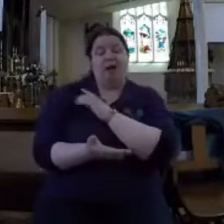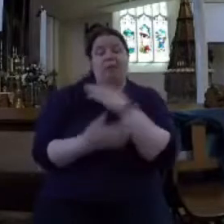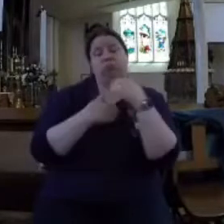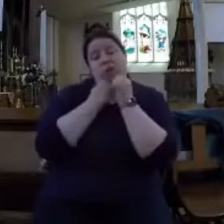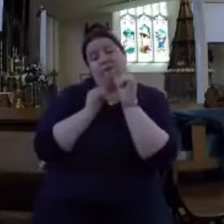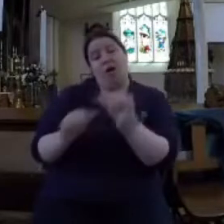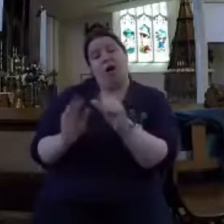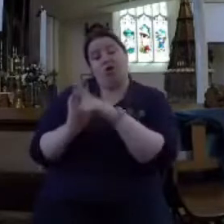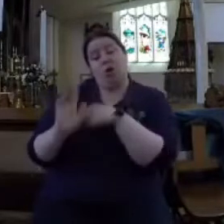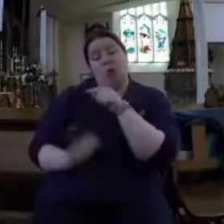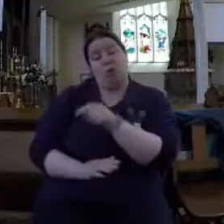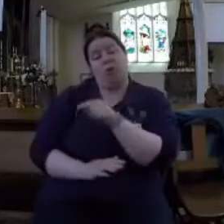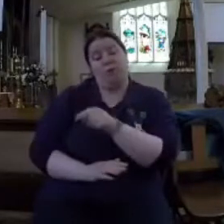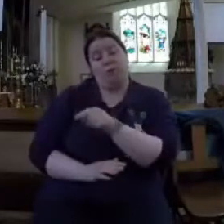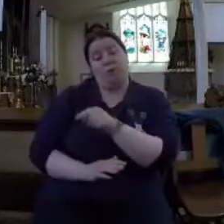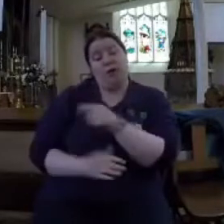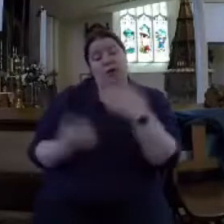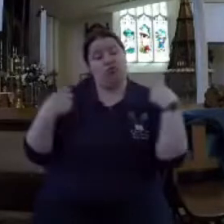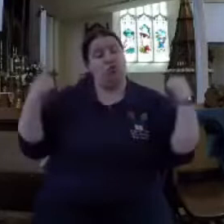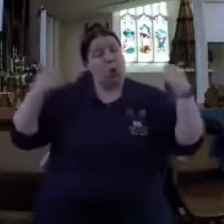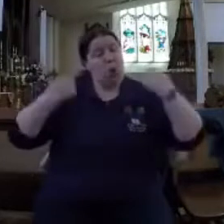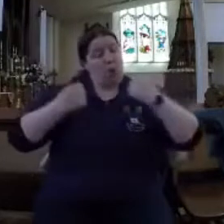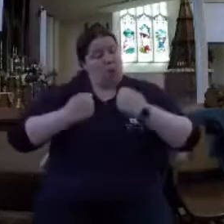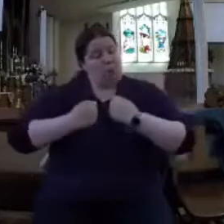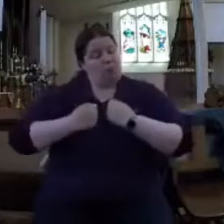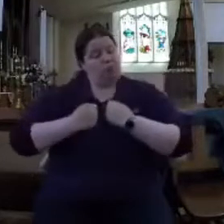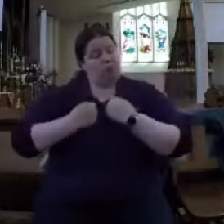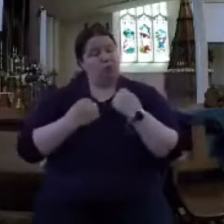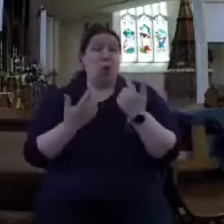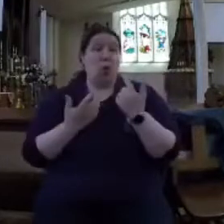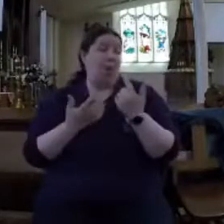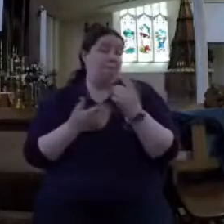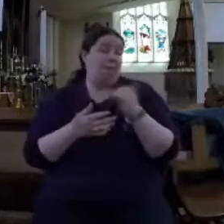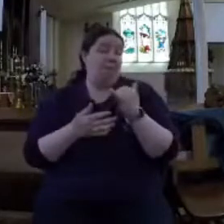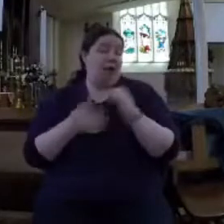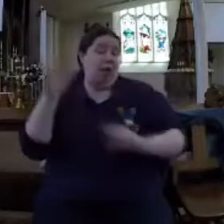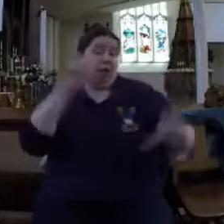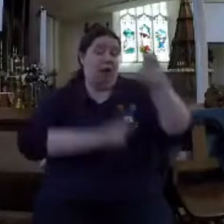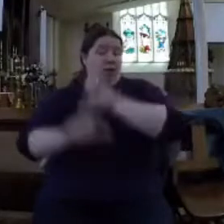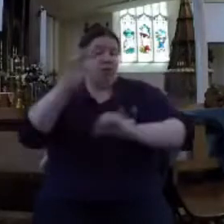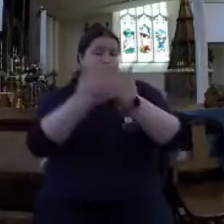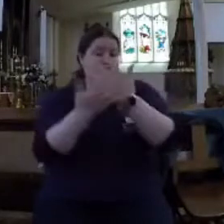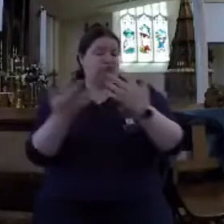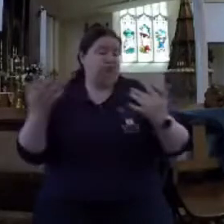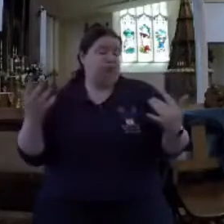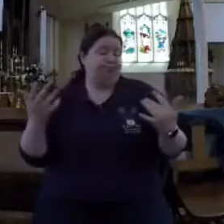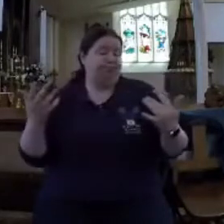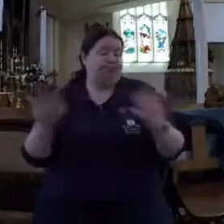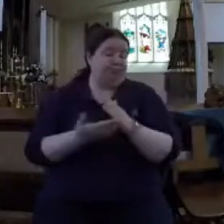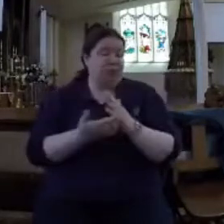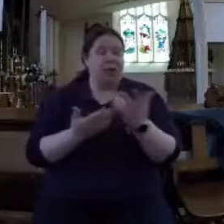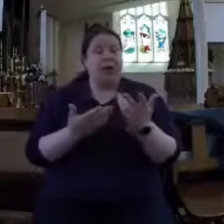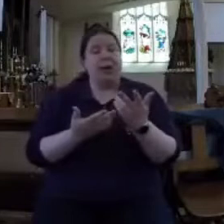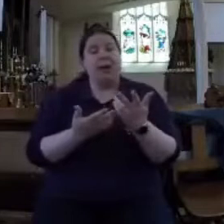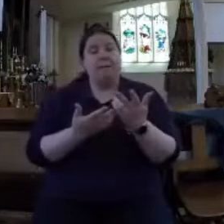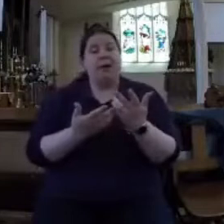And he gives him this ornate robe, or maybe it was a technicolor dream coat, I'm not sure. Basically, a